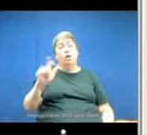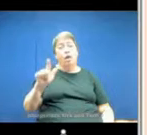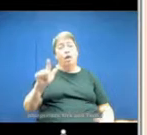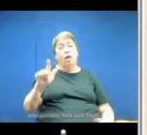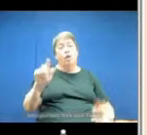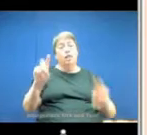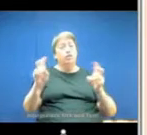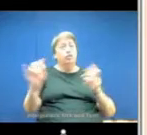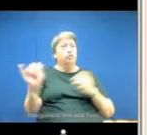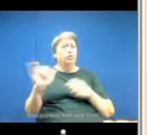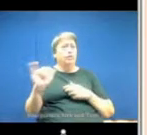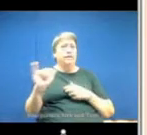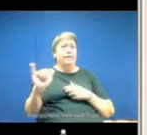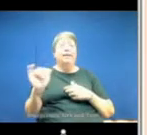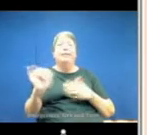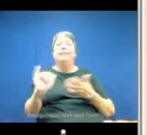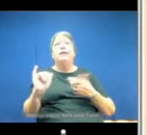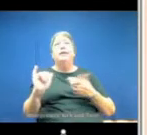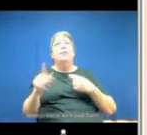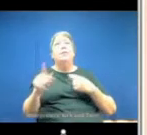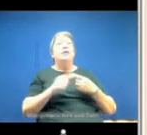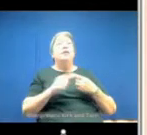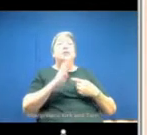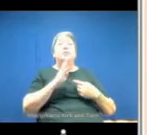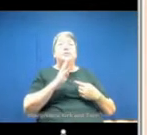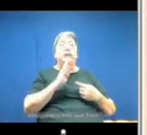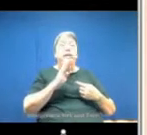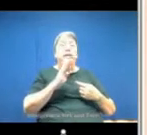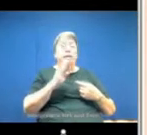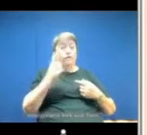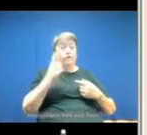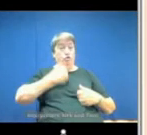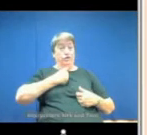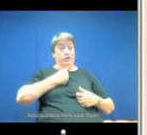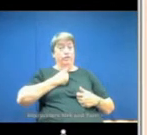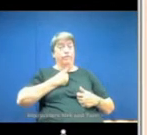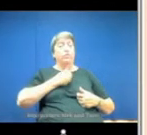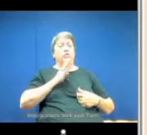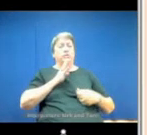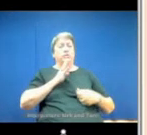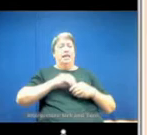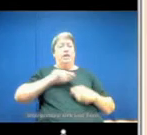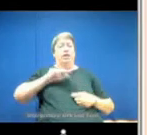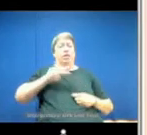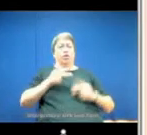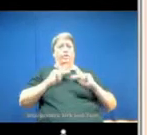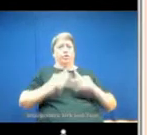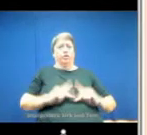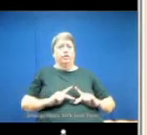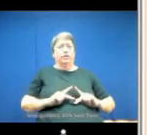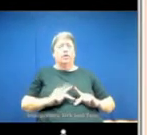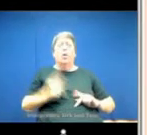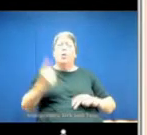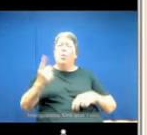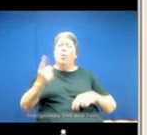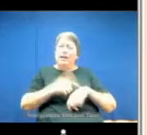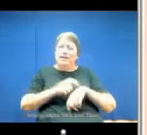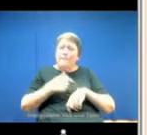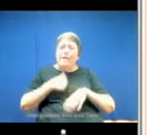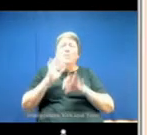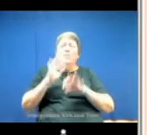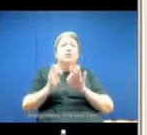kind of thing. I did a deposition once of a deaf plaintiff, and I was his